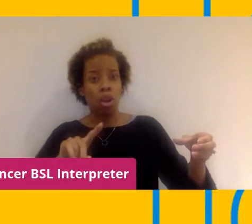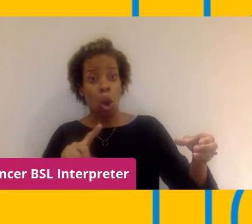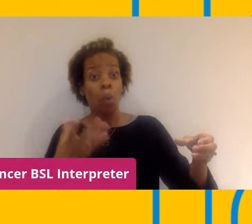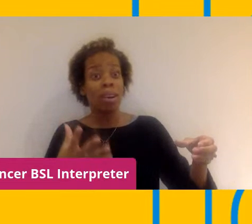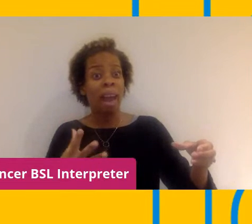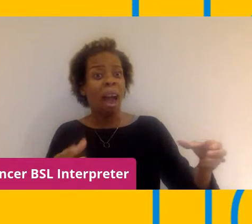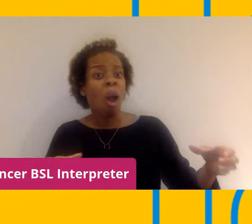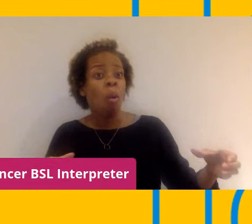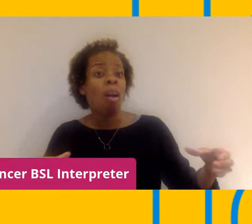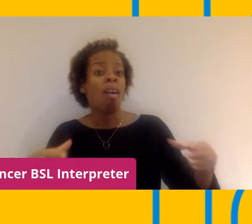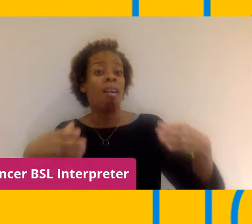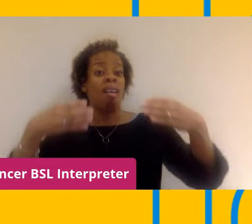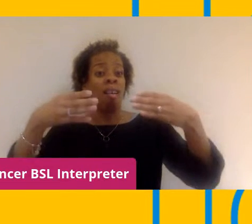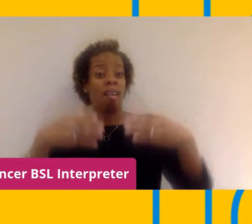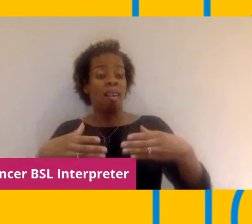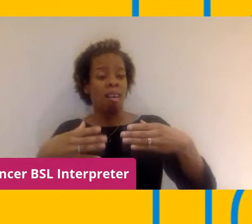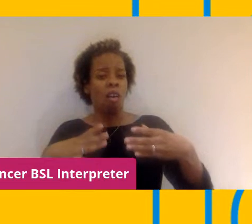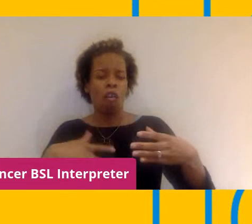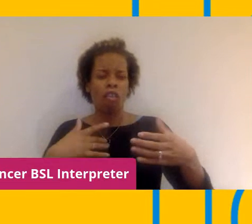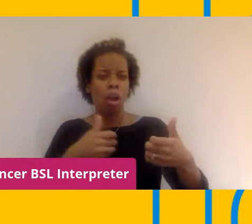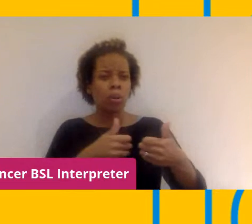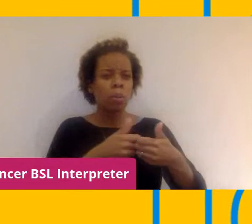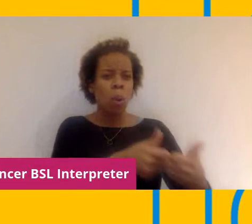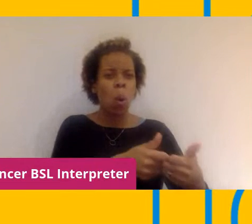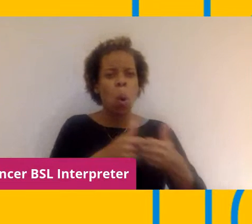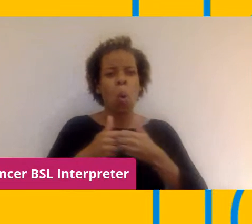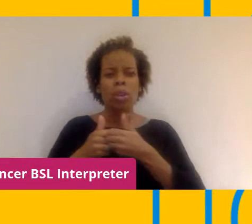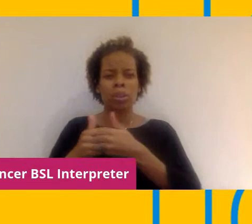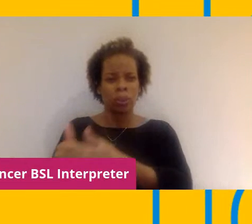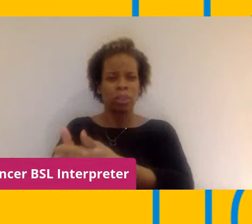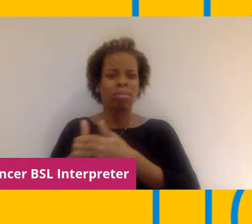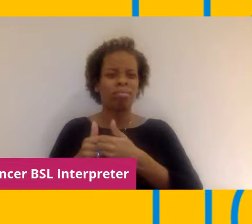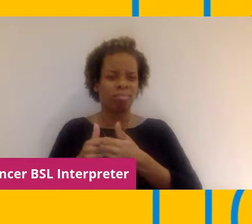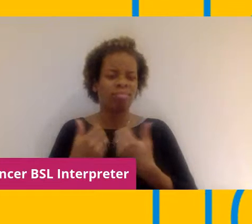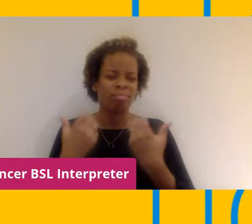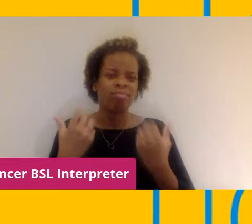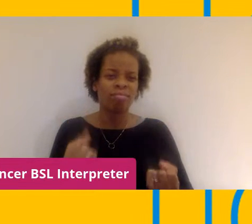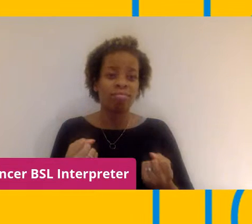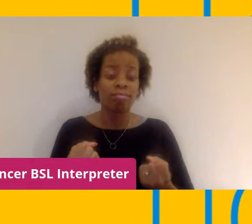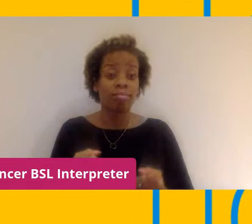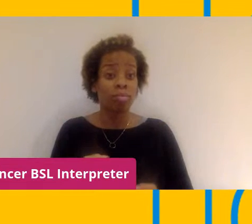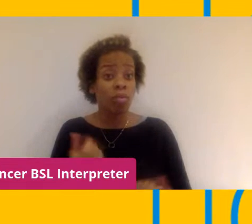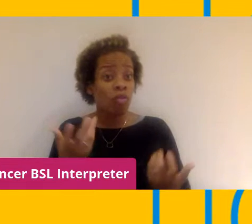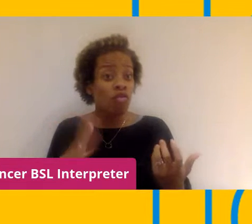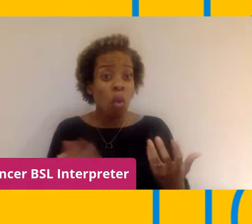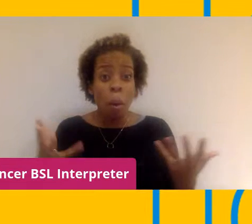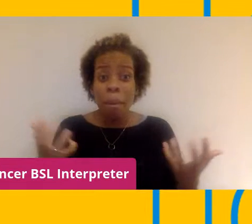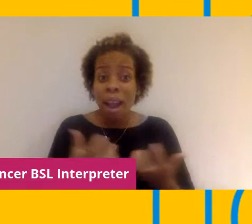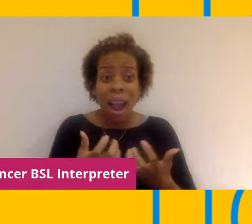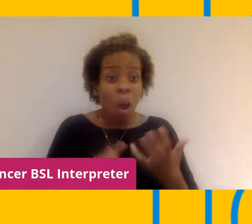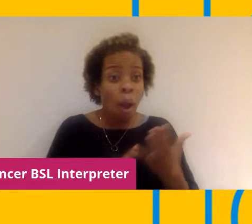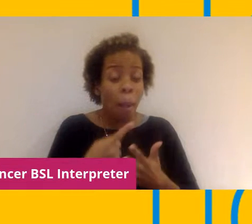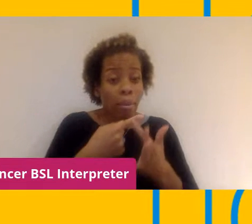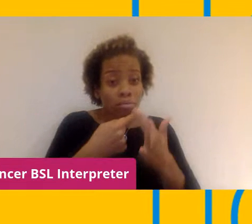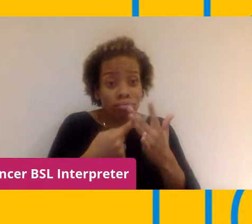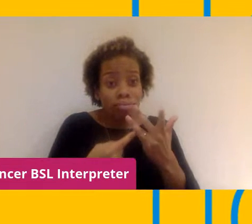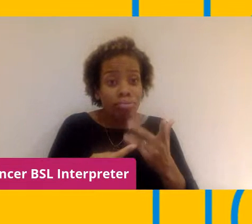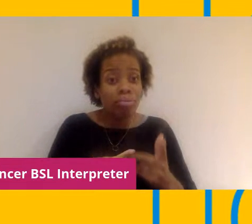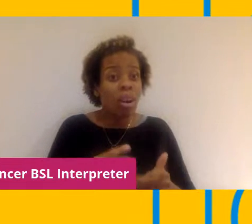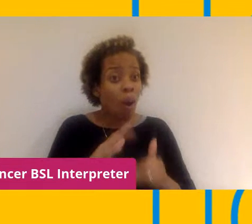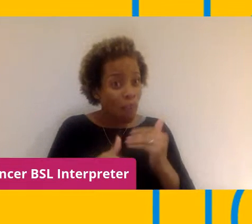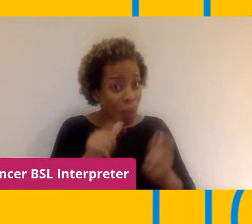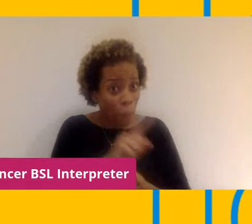of an ability to support one another. And I think all of this has come out of those meetings. So it's a really straightforward